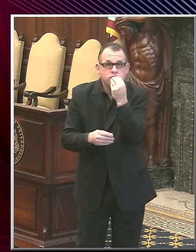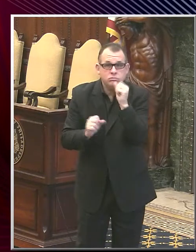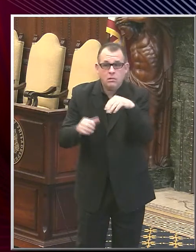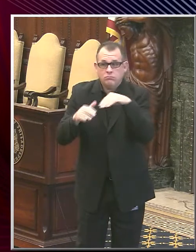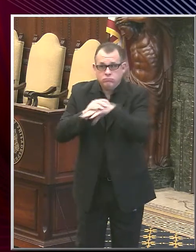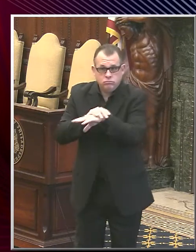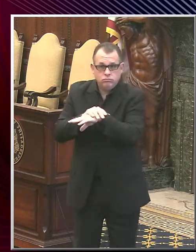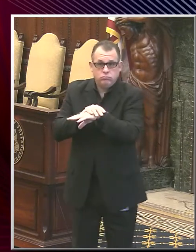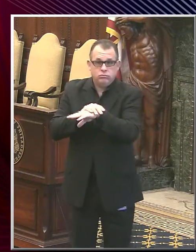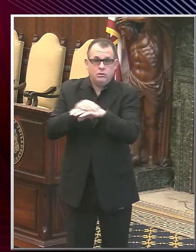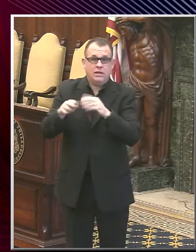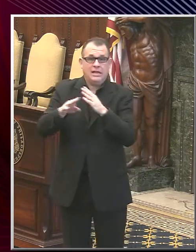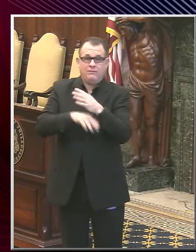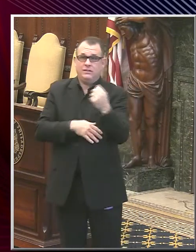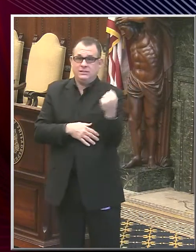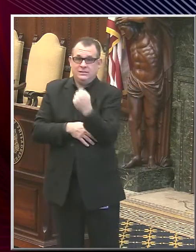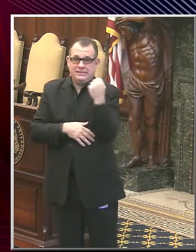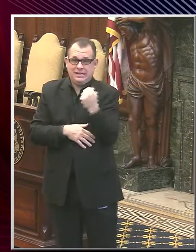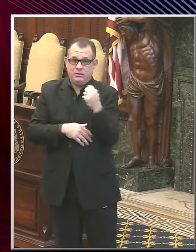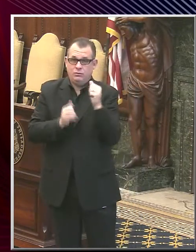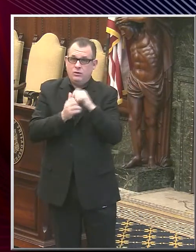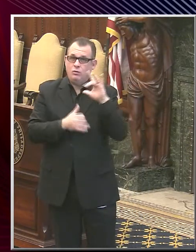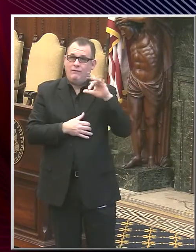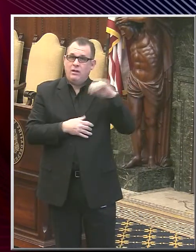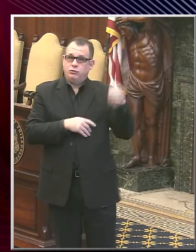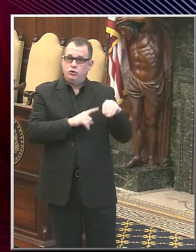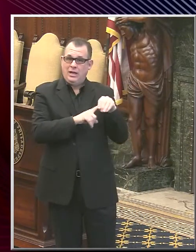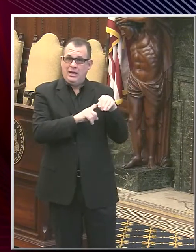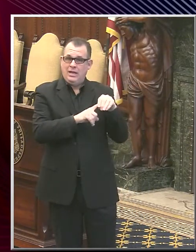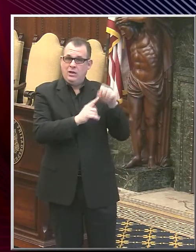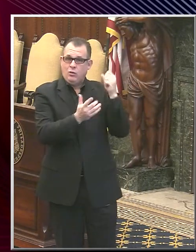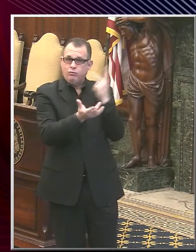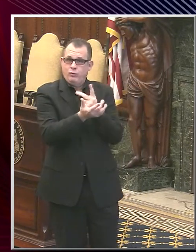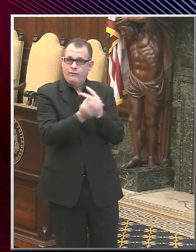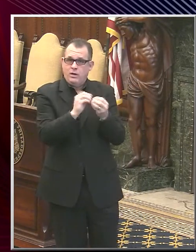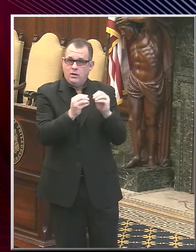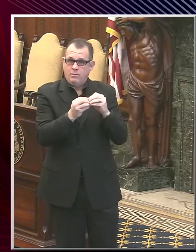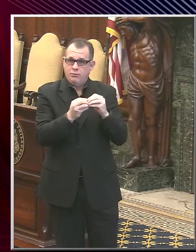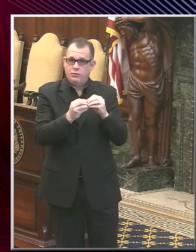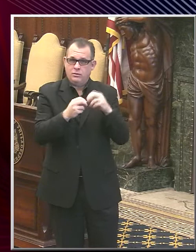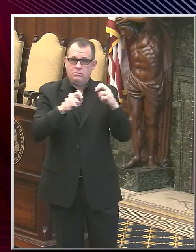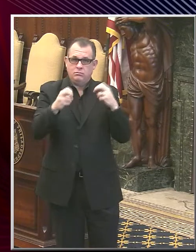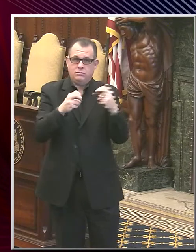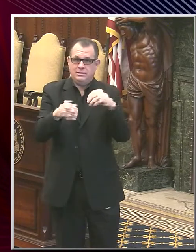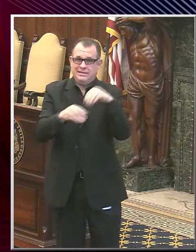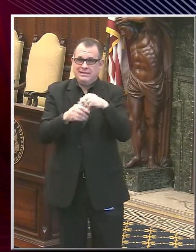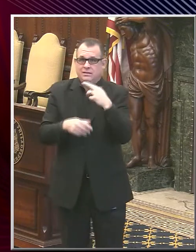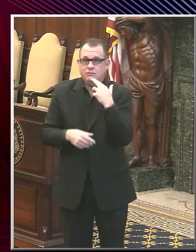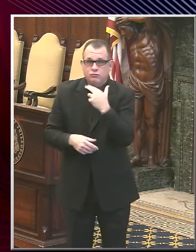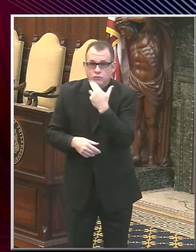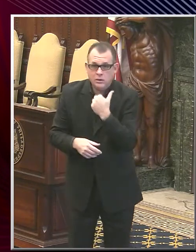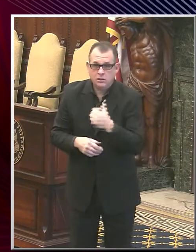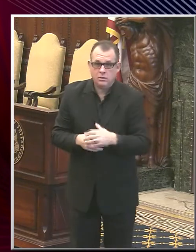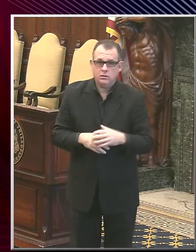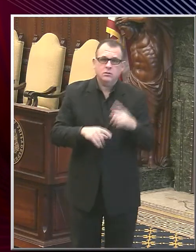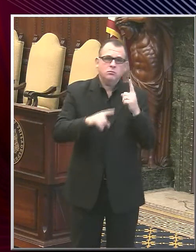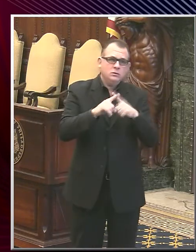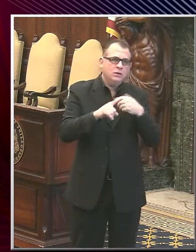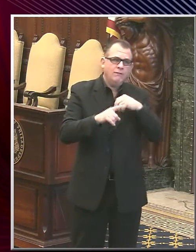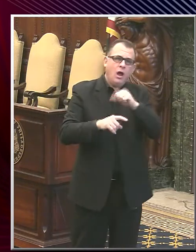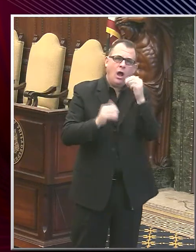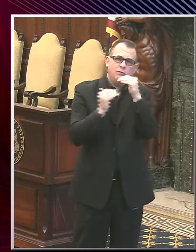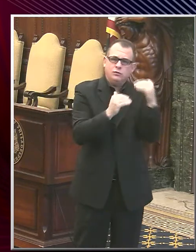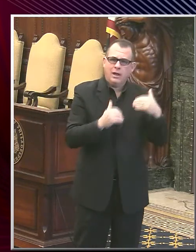dining, effective that date, with seating of 25% of their approved occupancy for seated dining, plus other